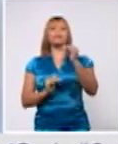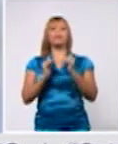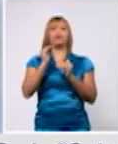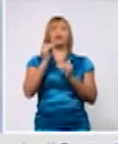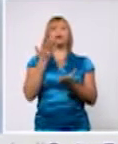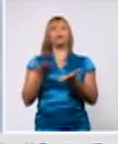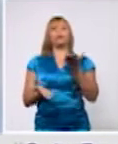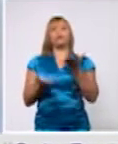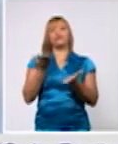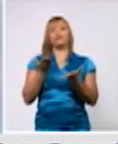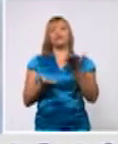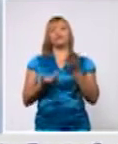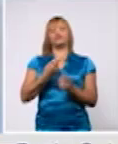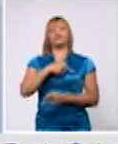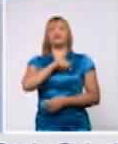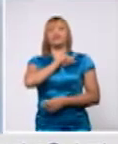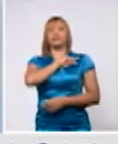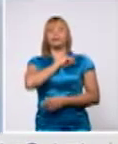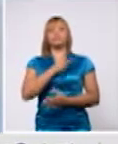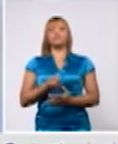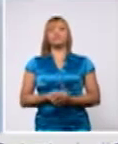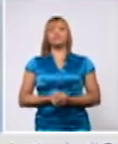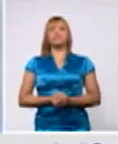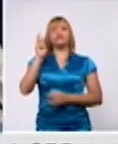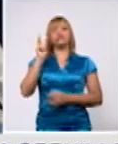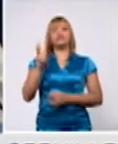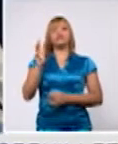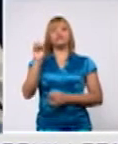1.16 per 100,000 inhabitants.